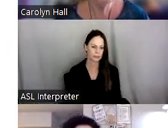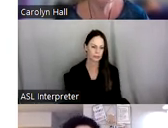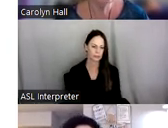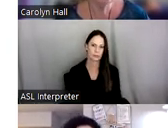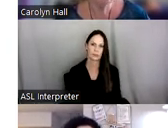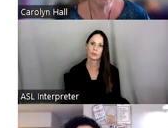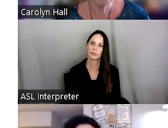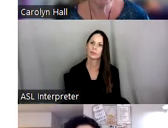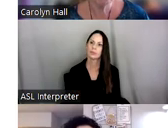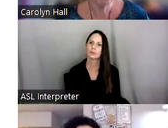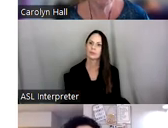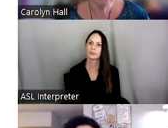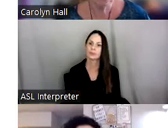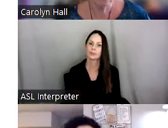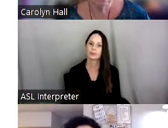Mhm.